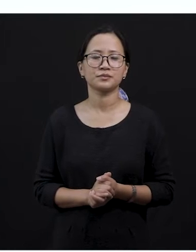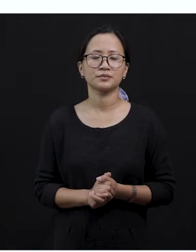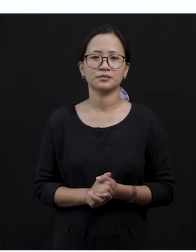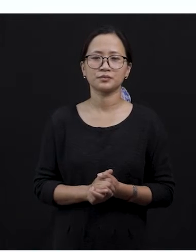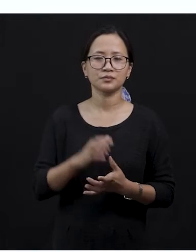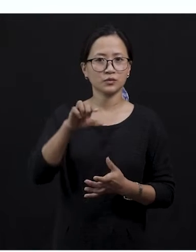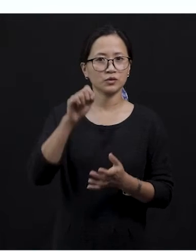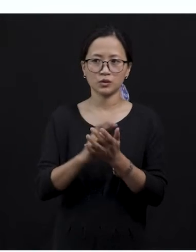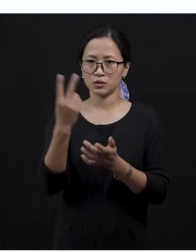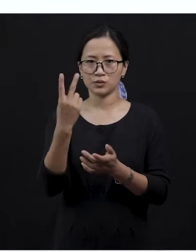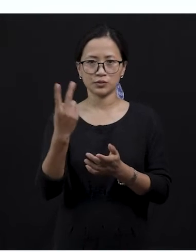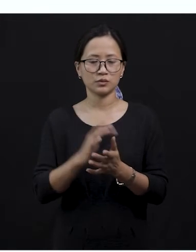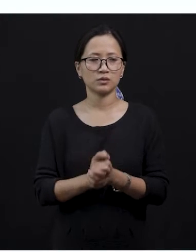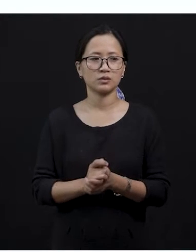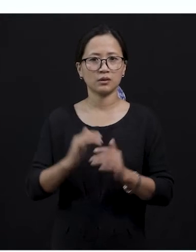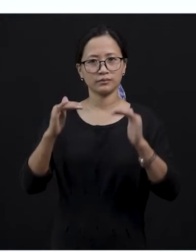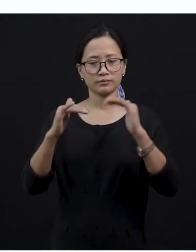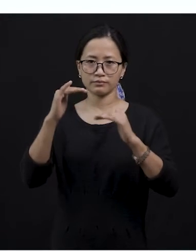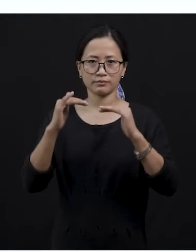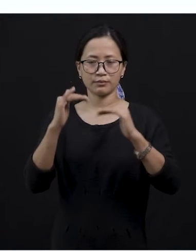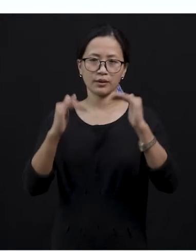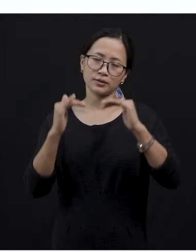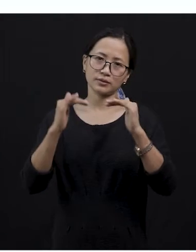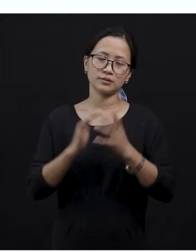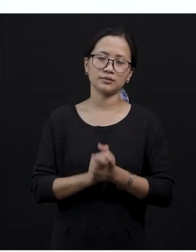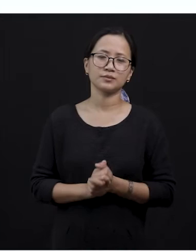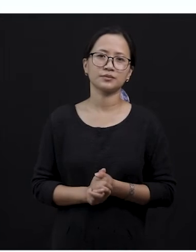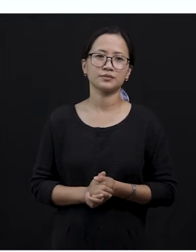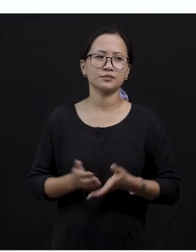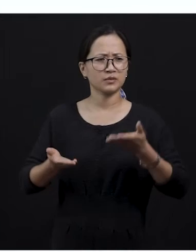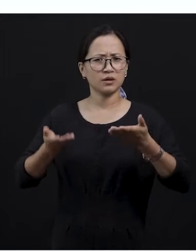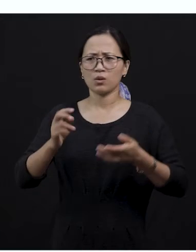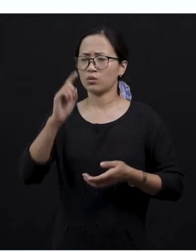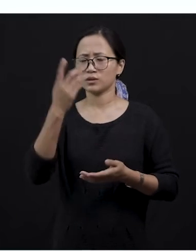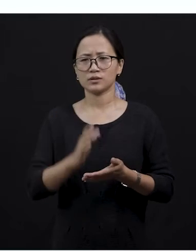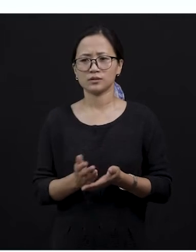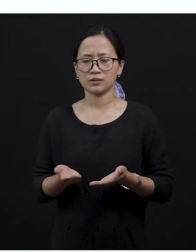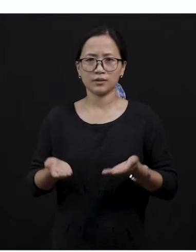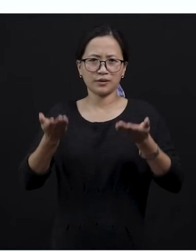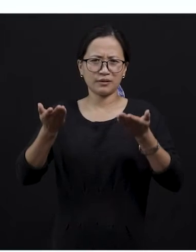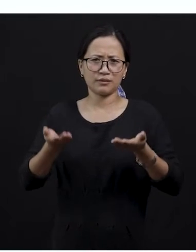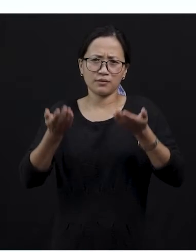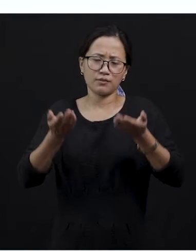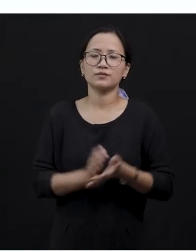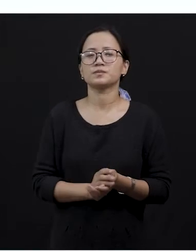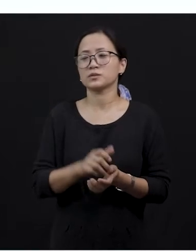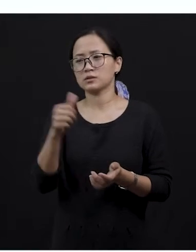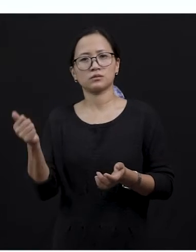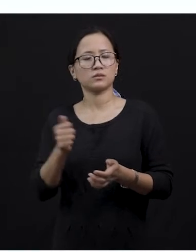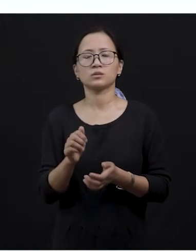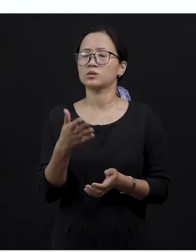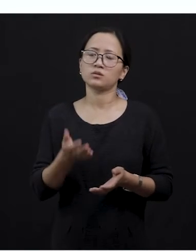here you find that these two are balanced. Yes or no? One is heavier than the other. Nahoy. Na? They